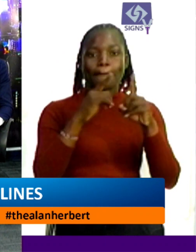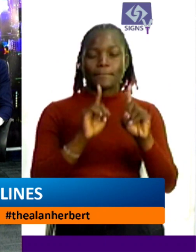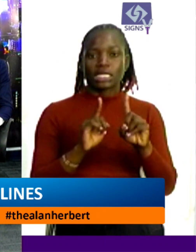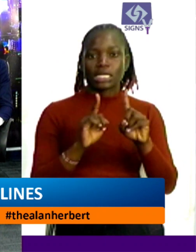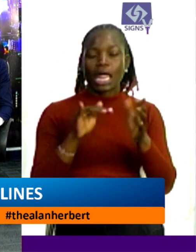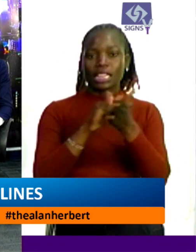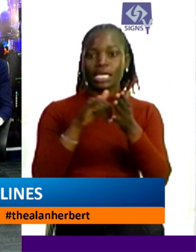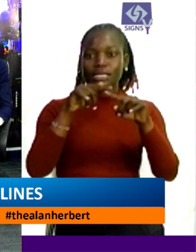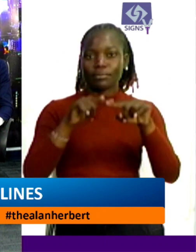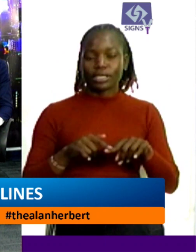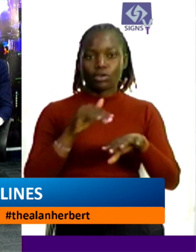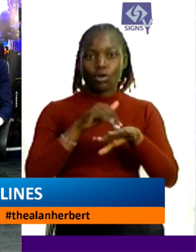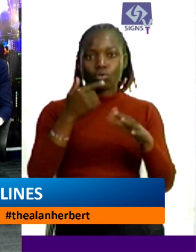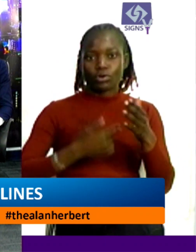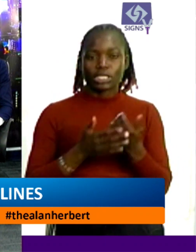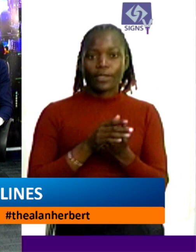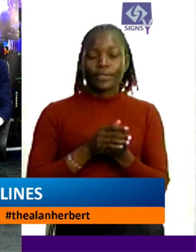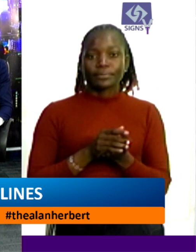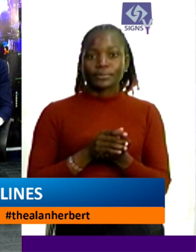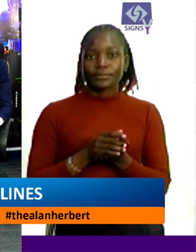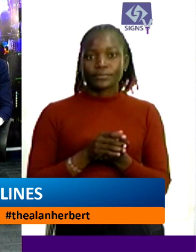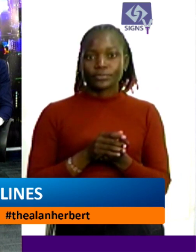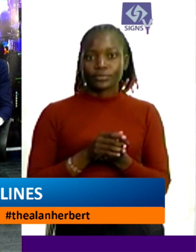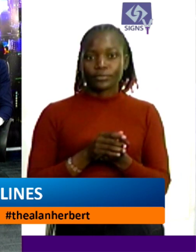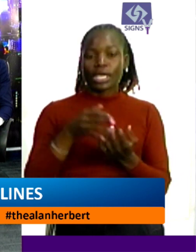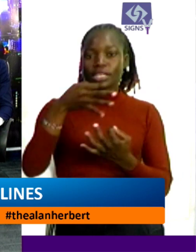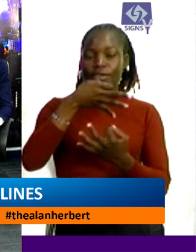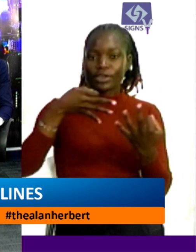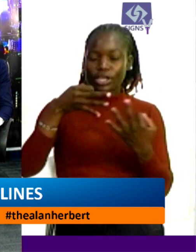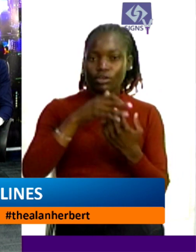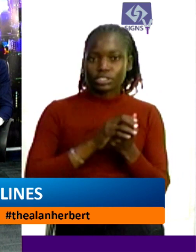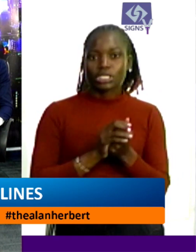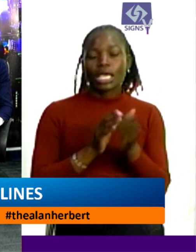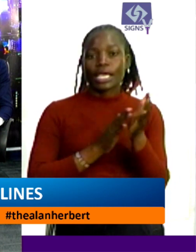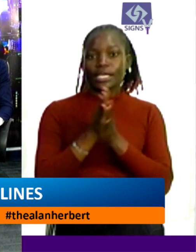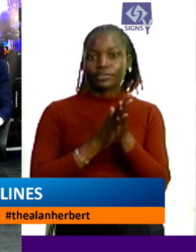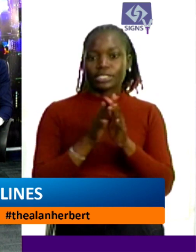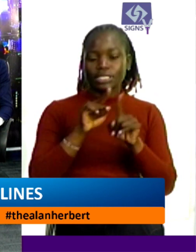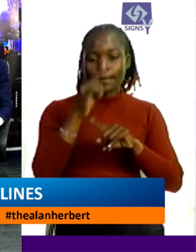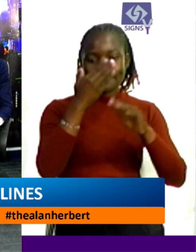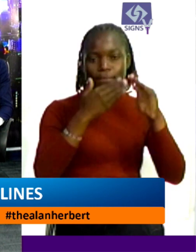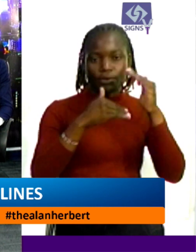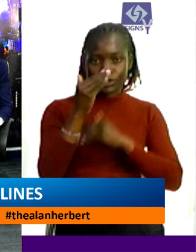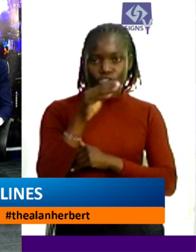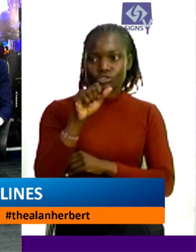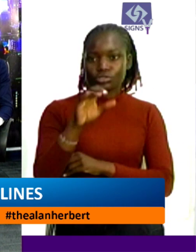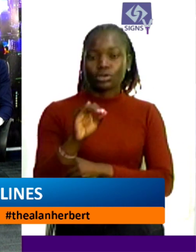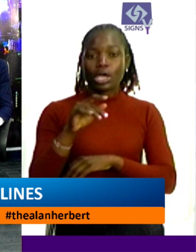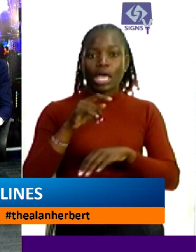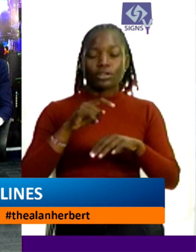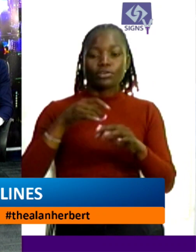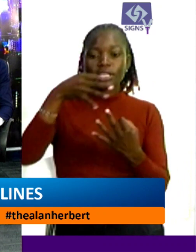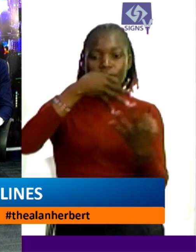on the fellows' goals and professions. Yeah. So during the